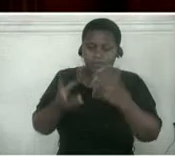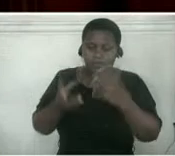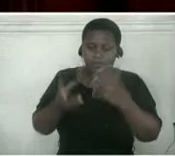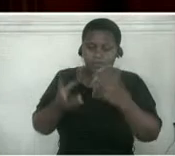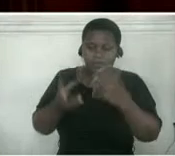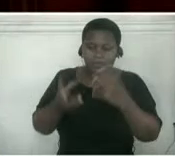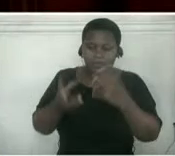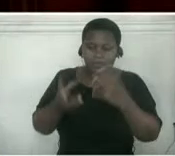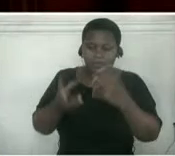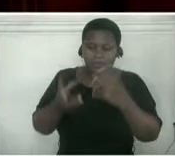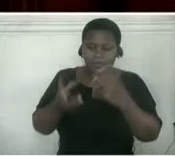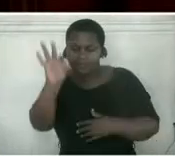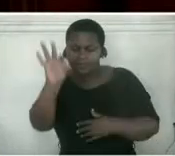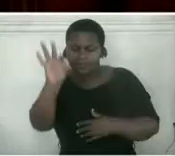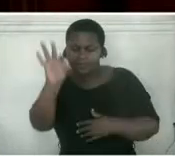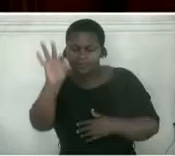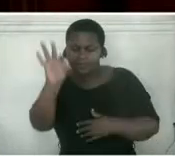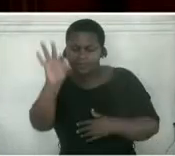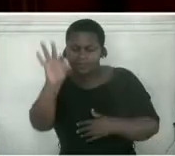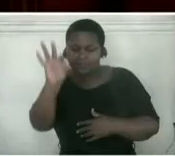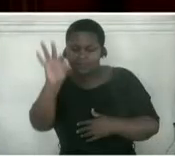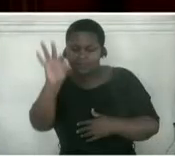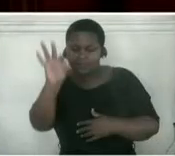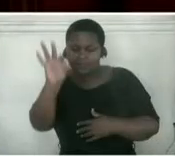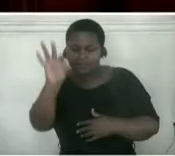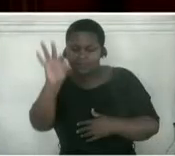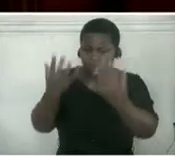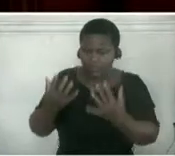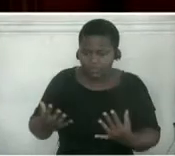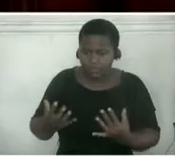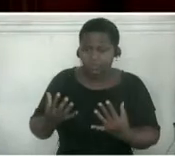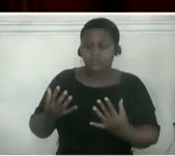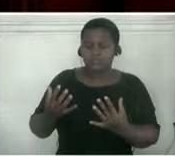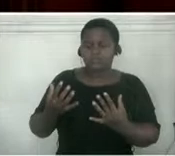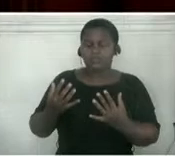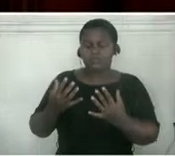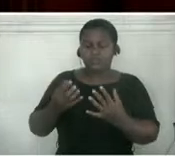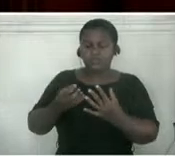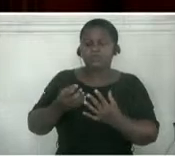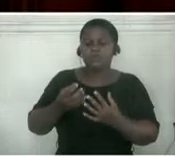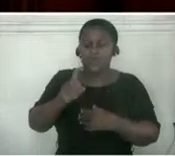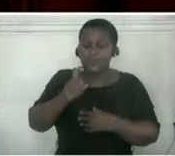8% of municipal budget is spent on maintenance.